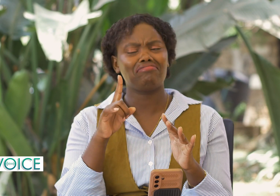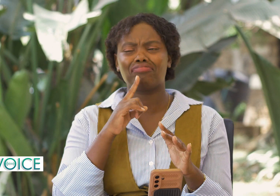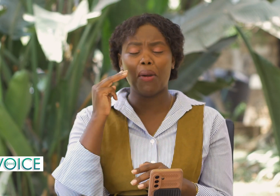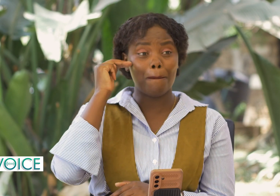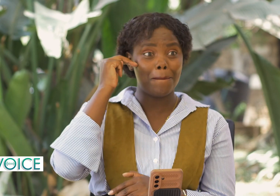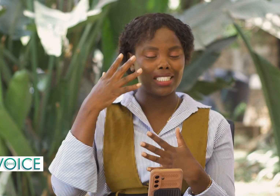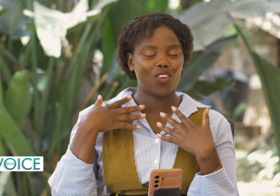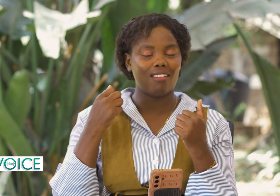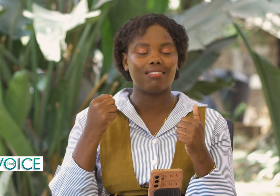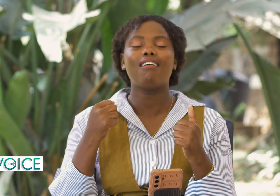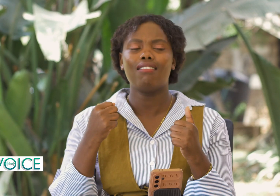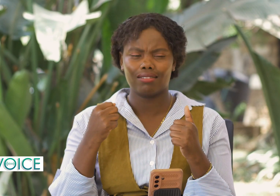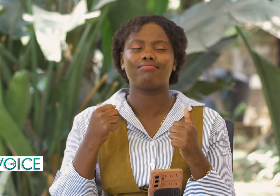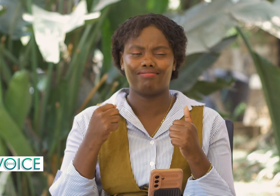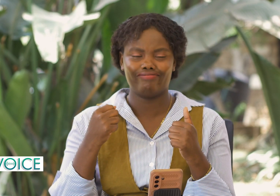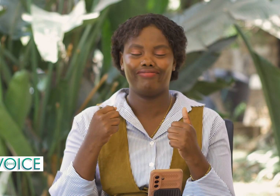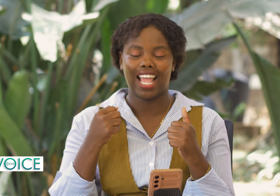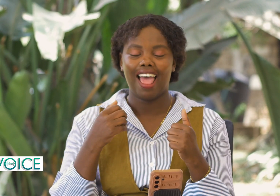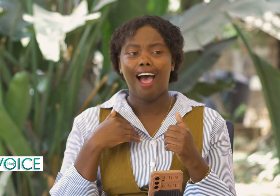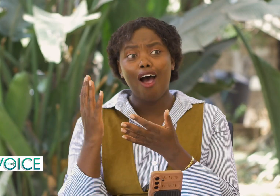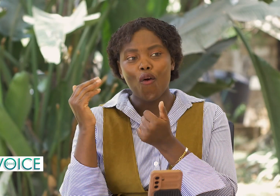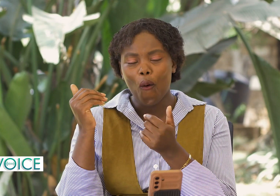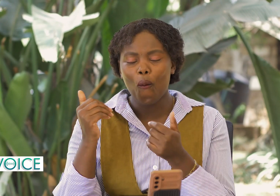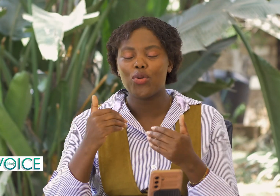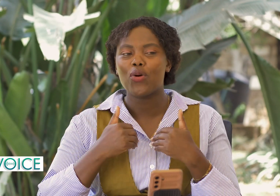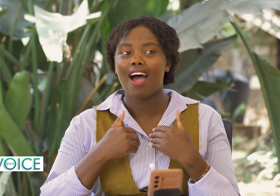So I see we are talking about mental health.